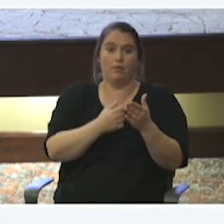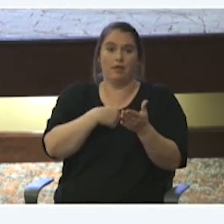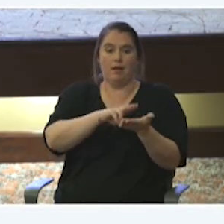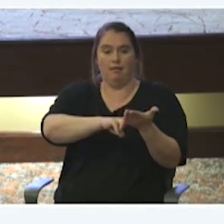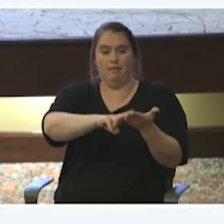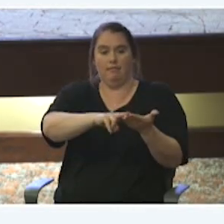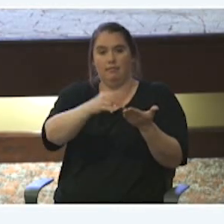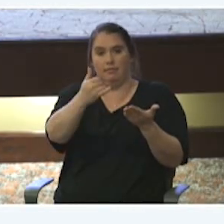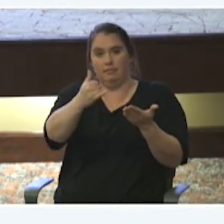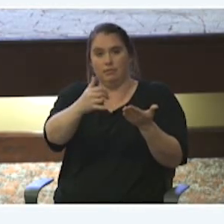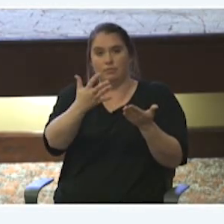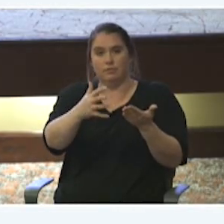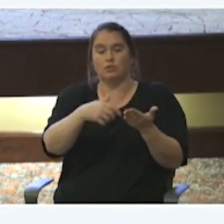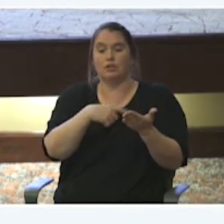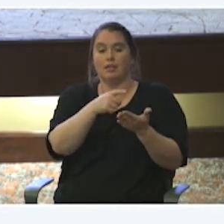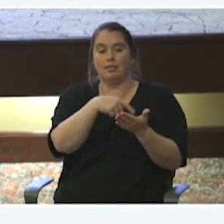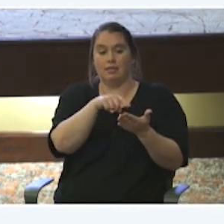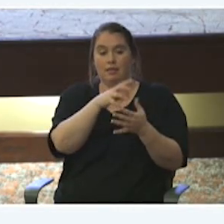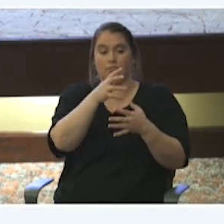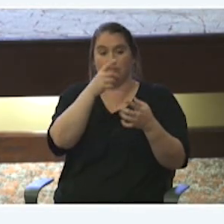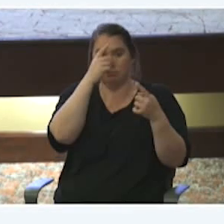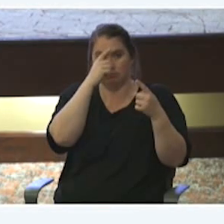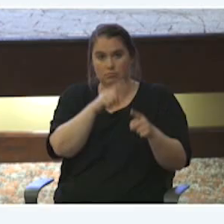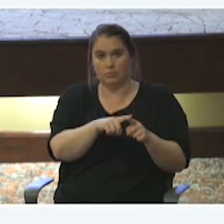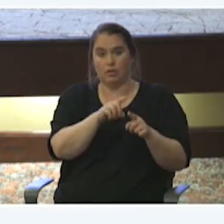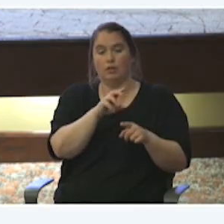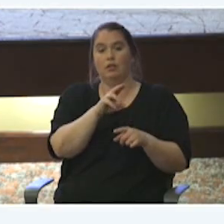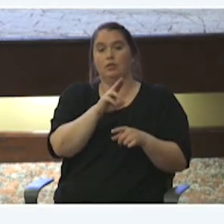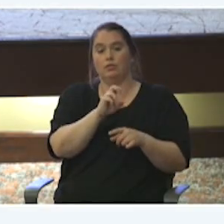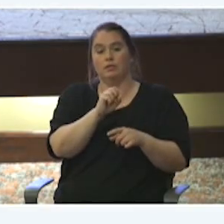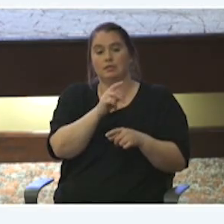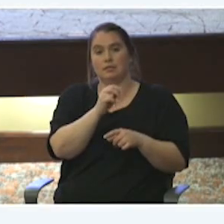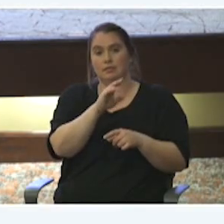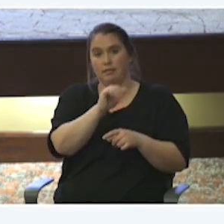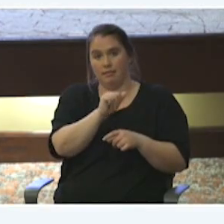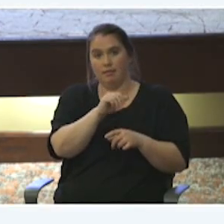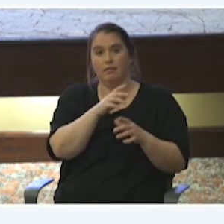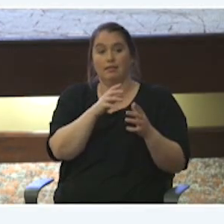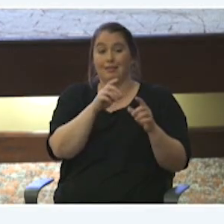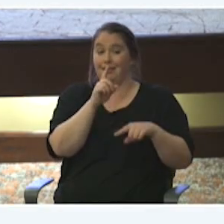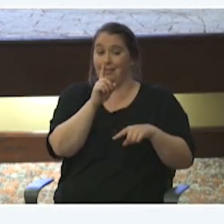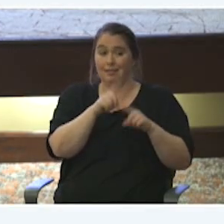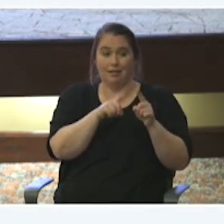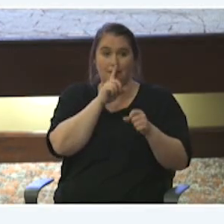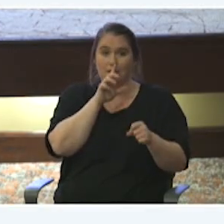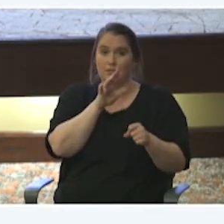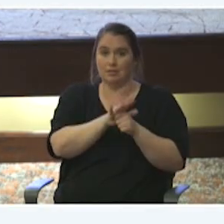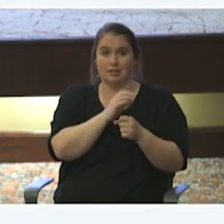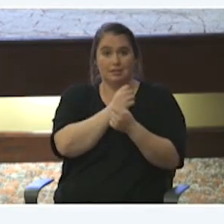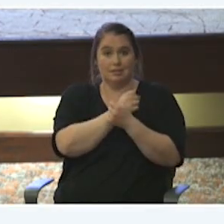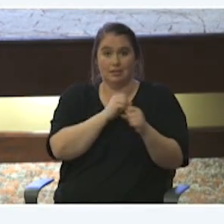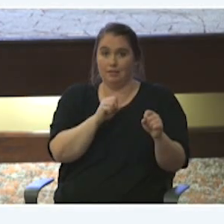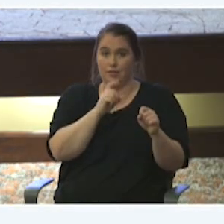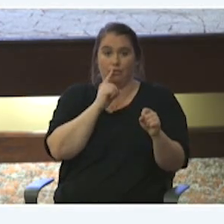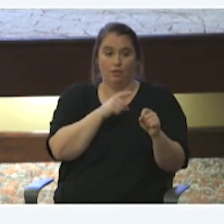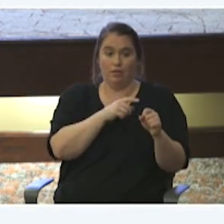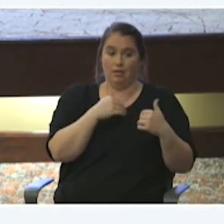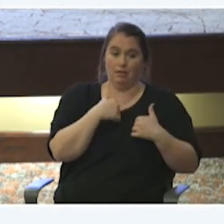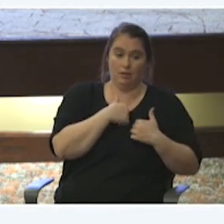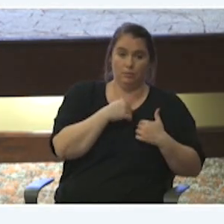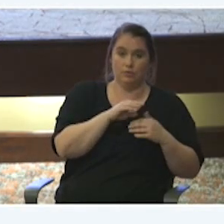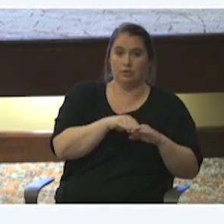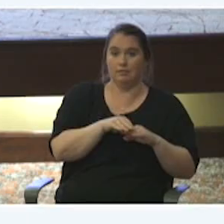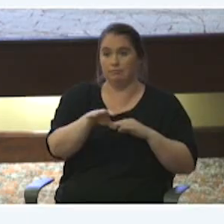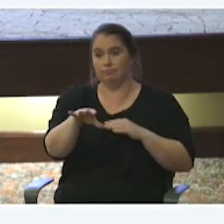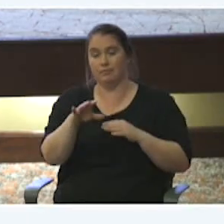yellow, they concluded that the USDA cannot fully ensure the safety of the animals exhibited or the safety of the public who view those animals.